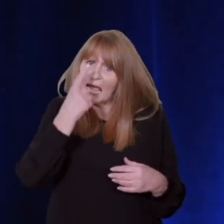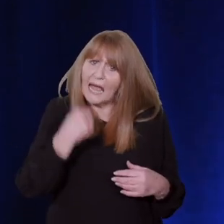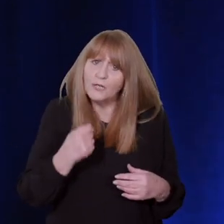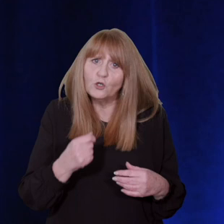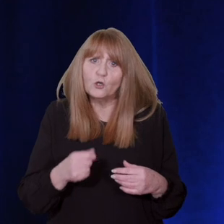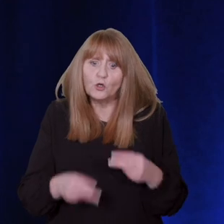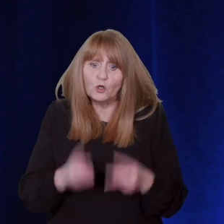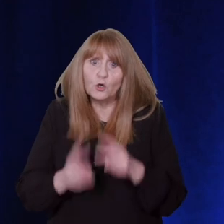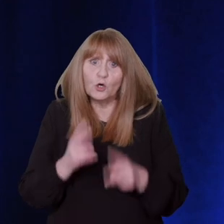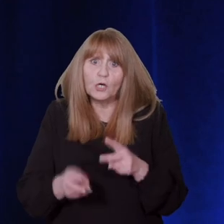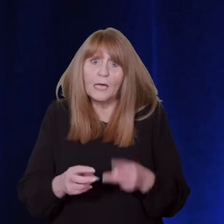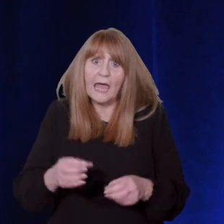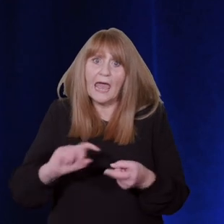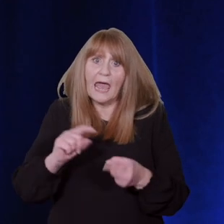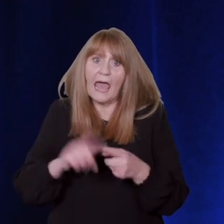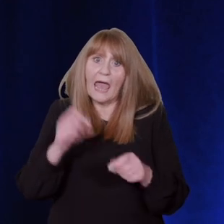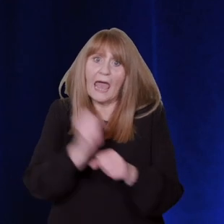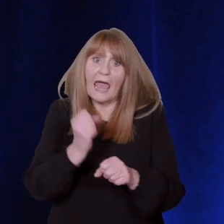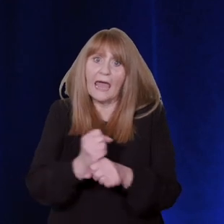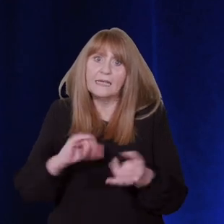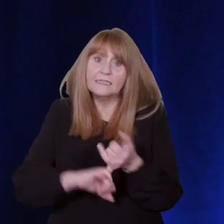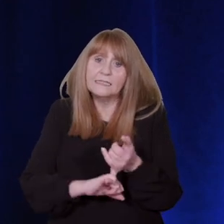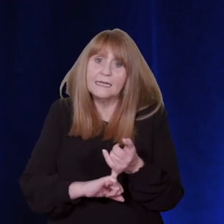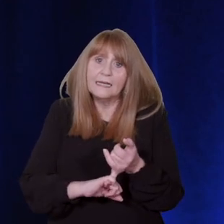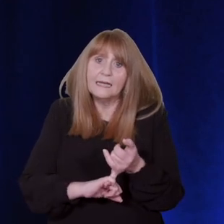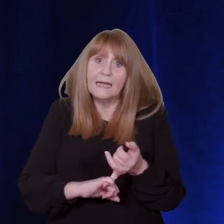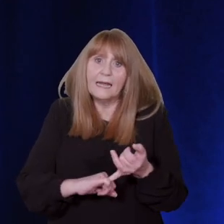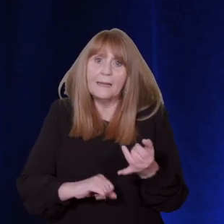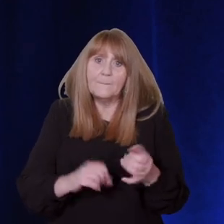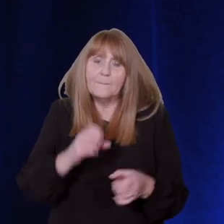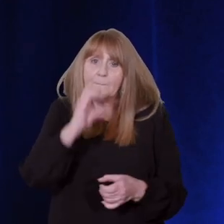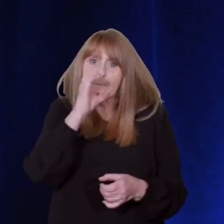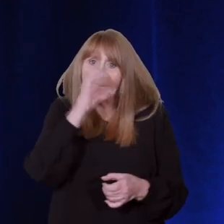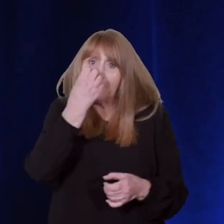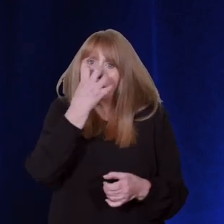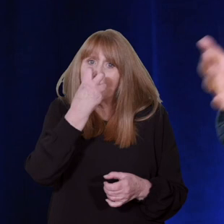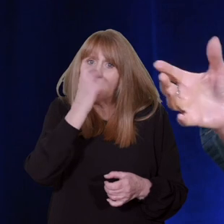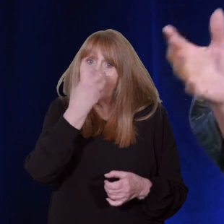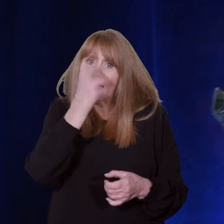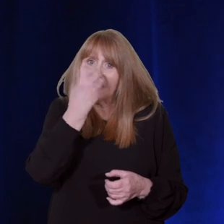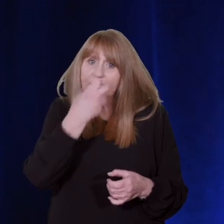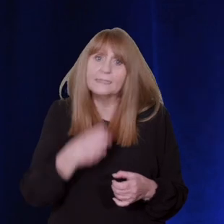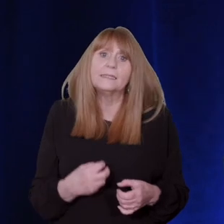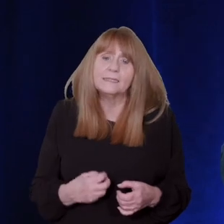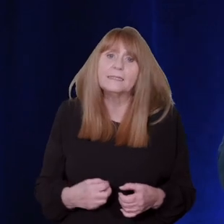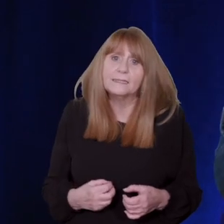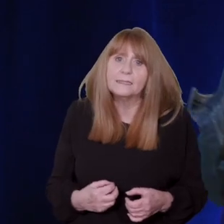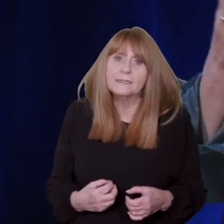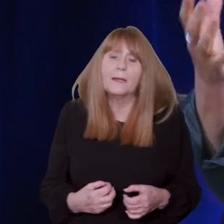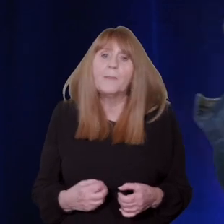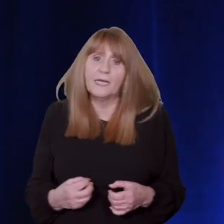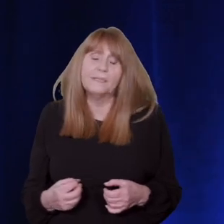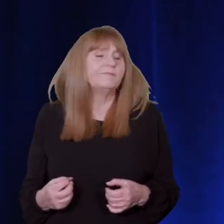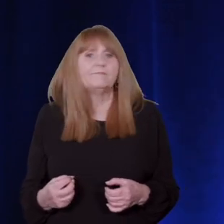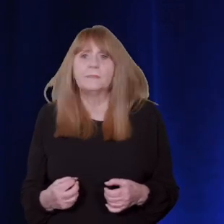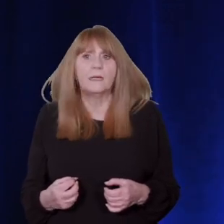And I remember saying, we're working hard to do the porridge. I remember one man came for his porridge, and it really blessed us that he kept coming